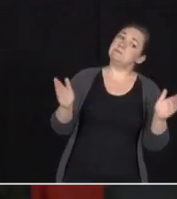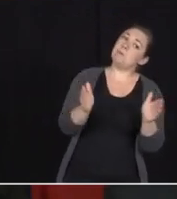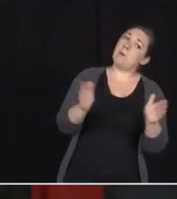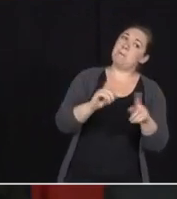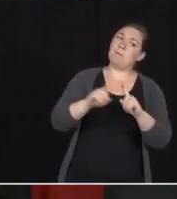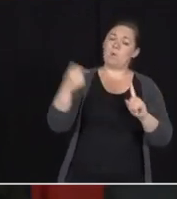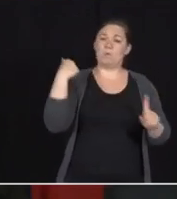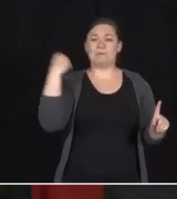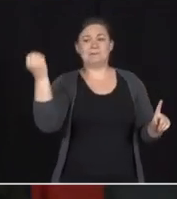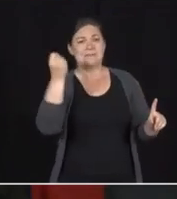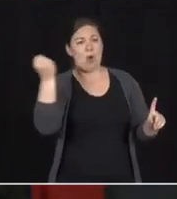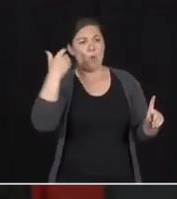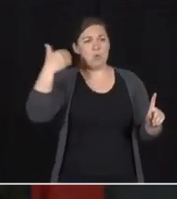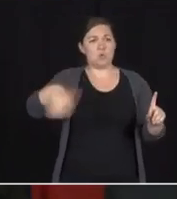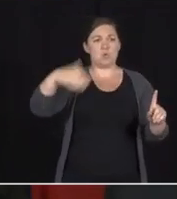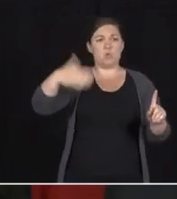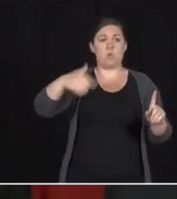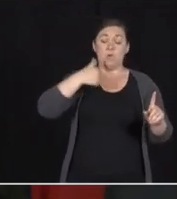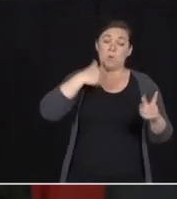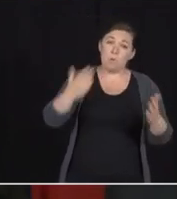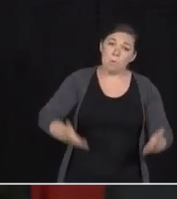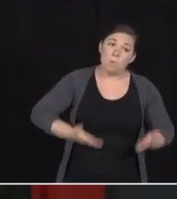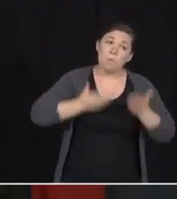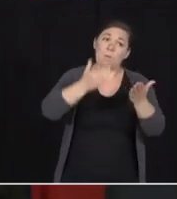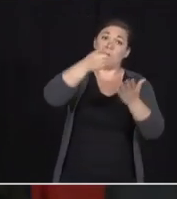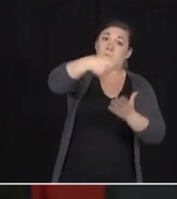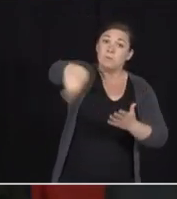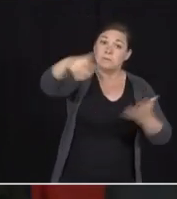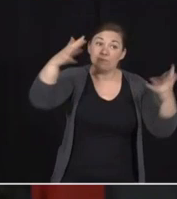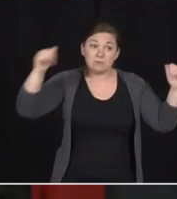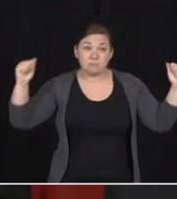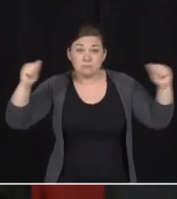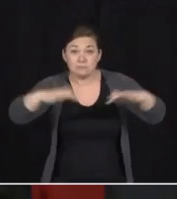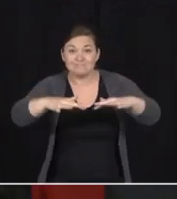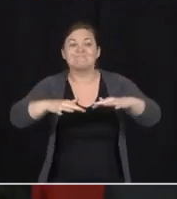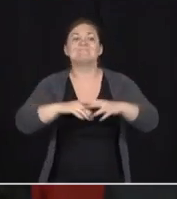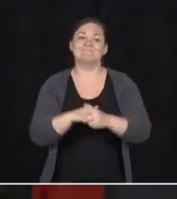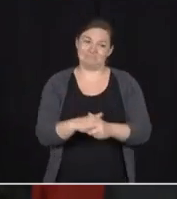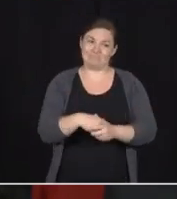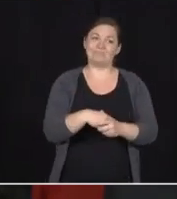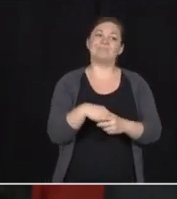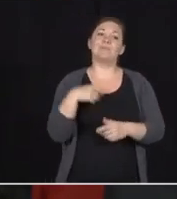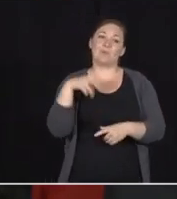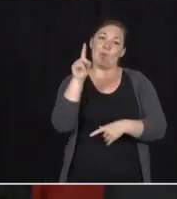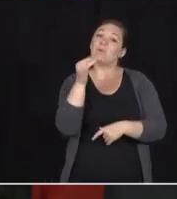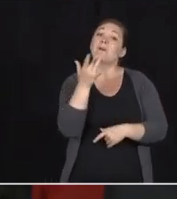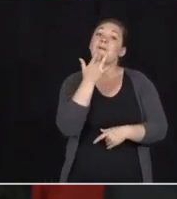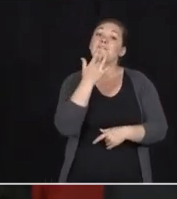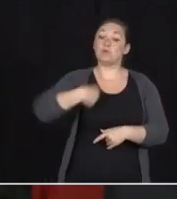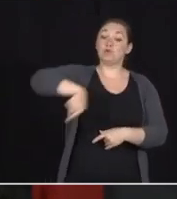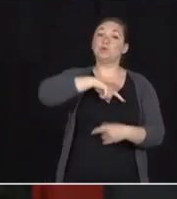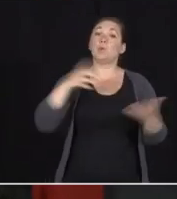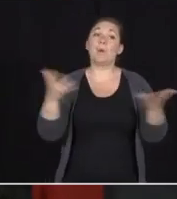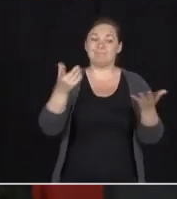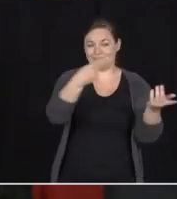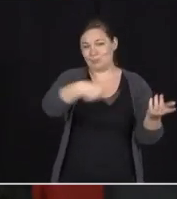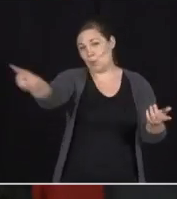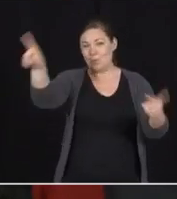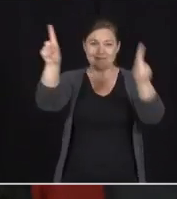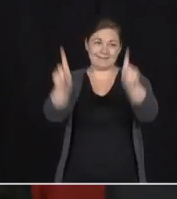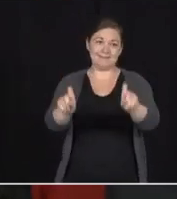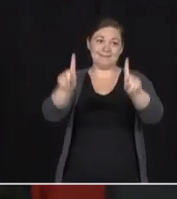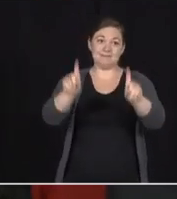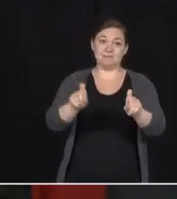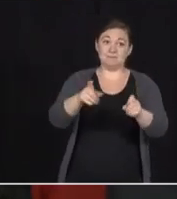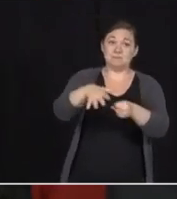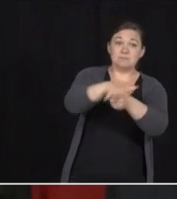recommendation to anyone at Trinity Bellwood, why don't you do us all a favor and go get tested now? Go to a local hospital